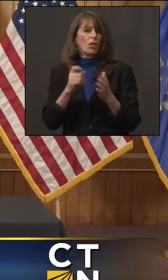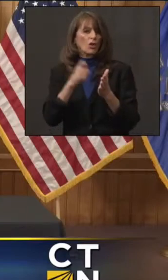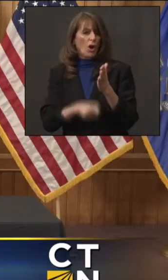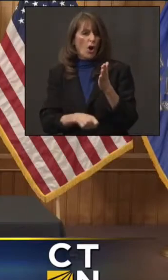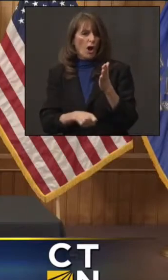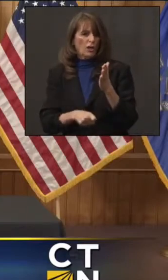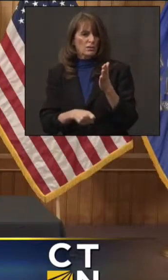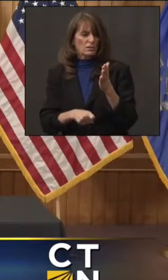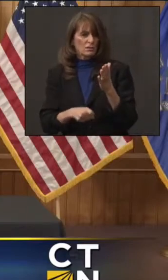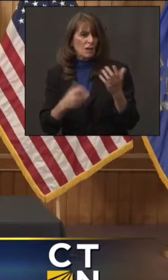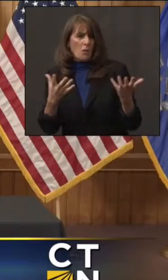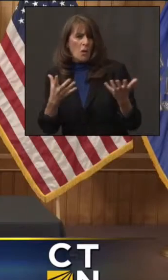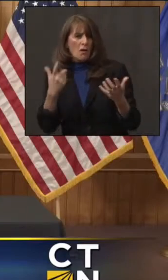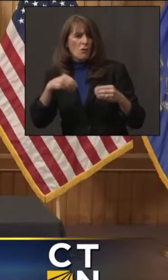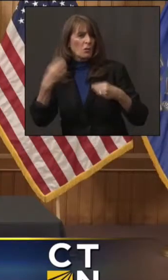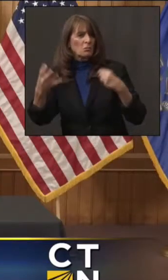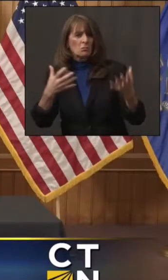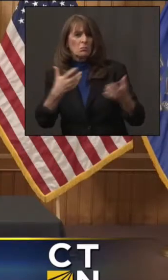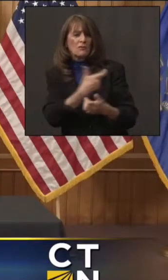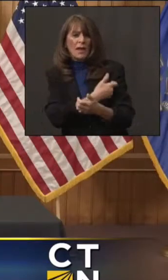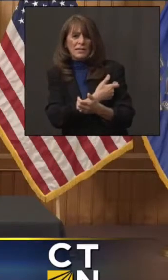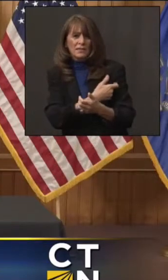enough money to do so?